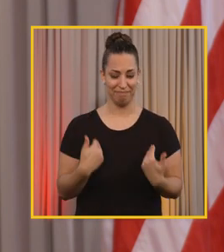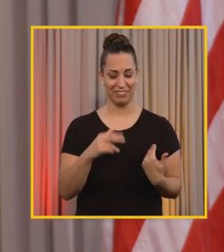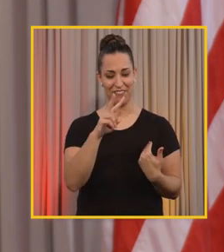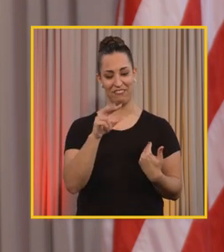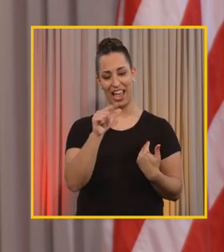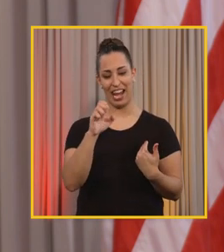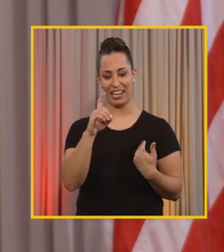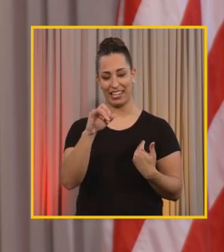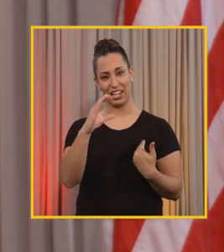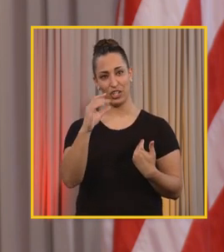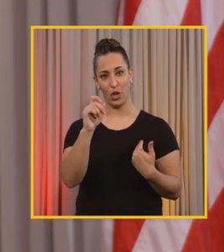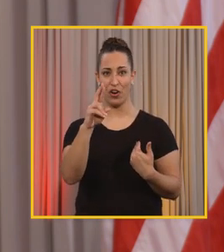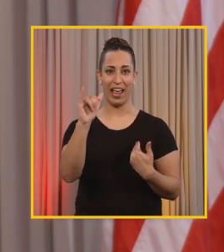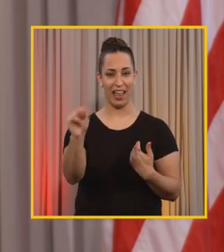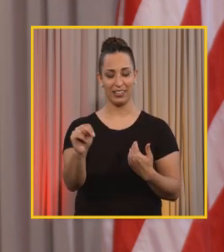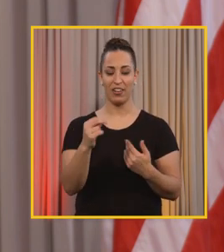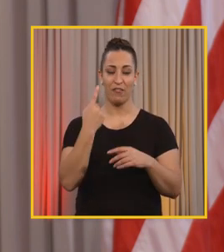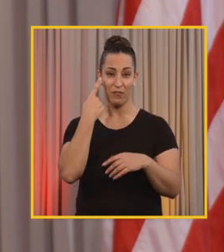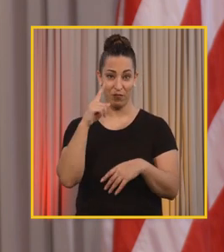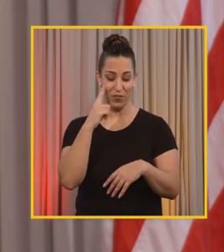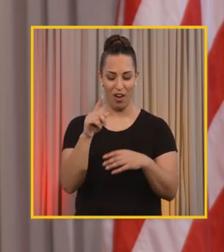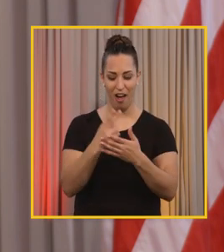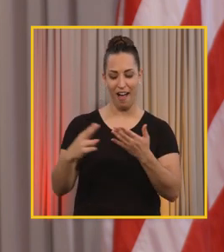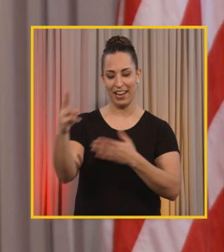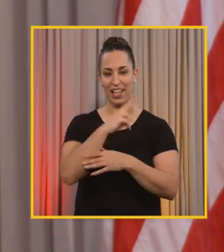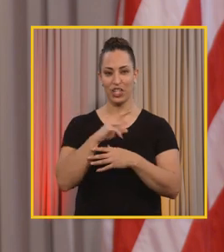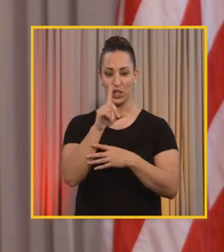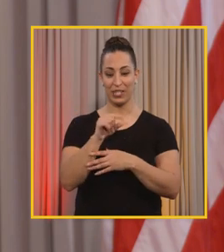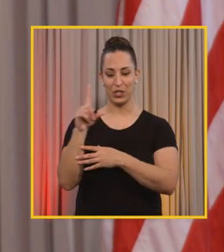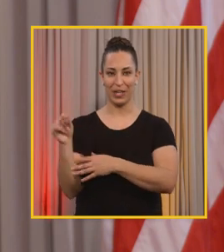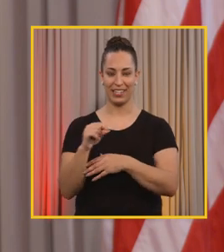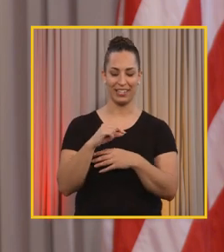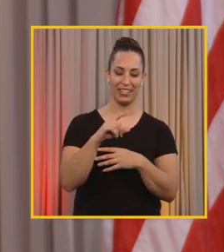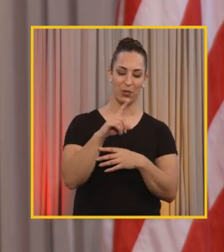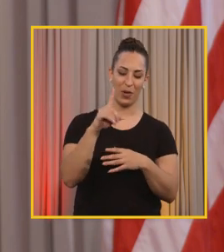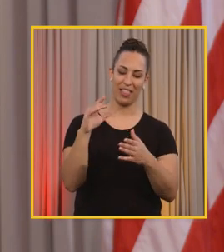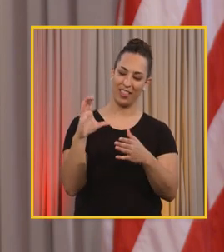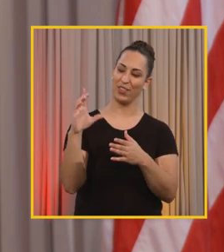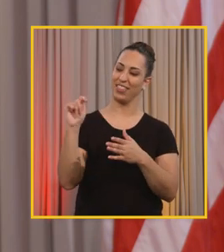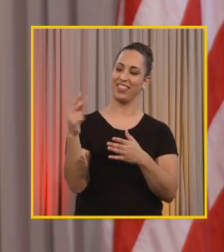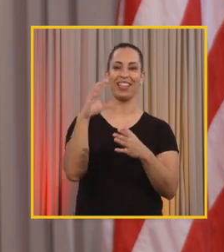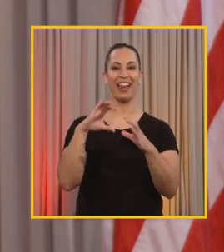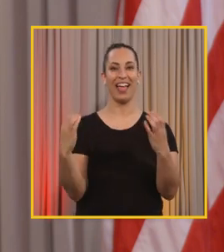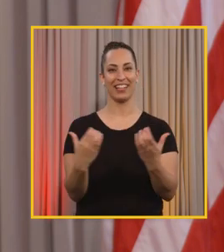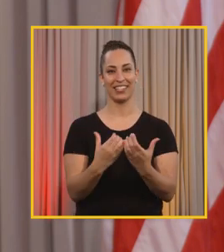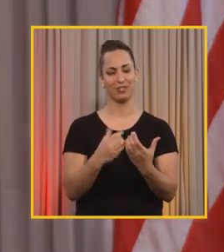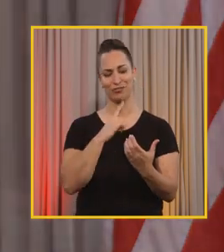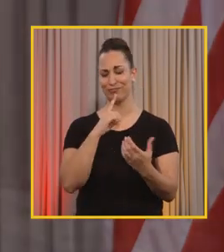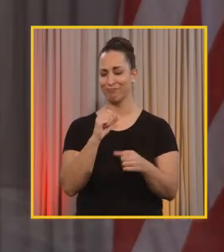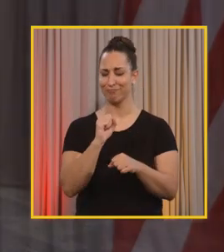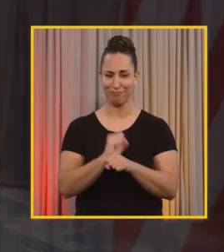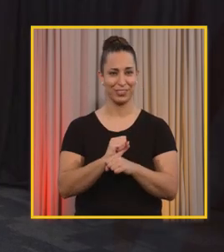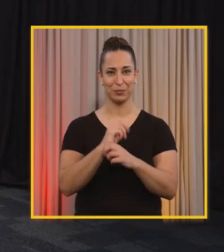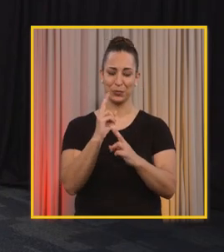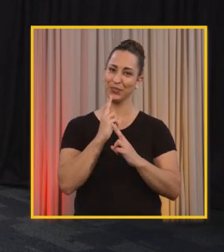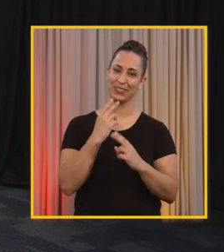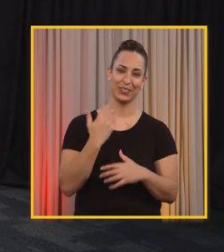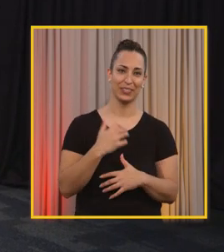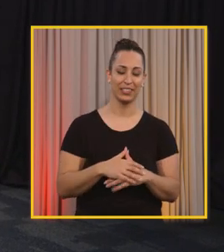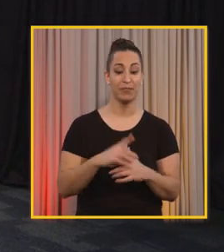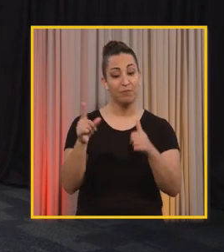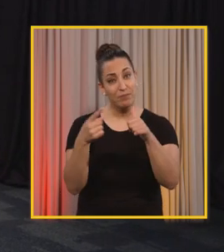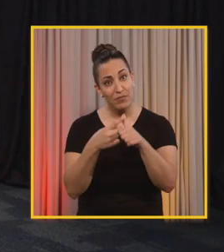today as valedictorian of Hartnell's 2020 Centennial Class. It is such a privilege. First